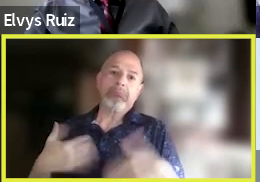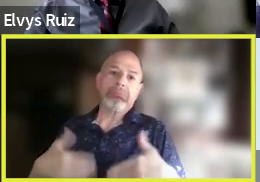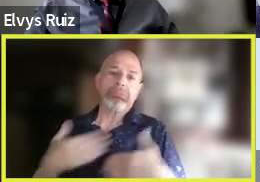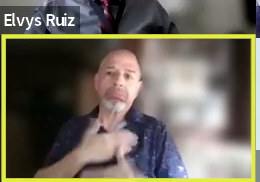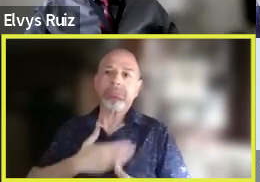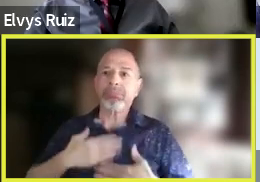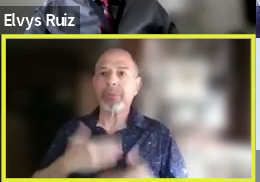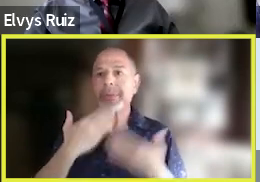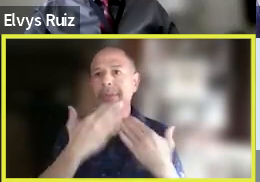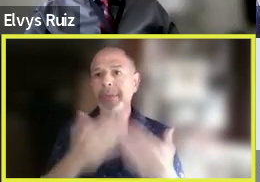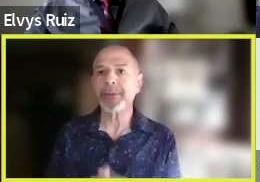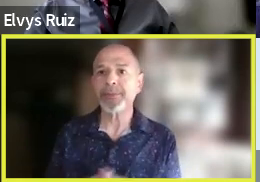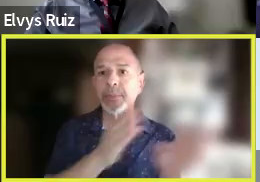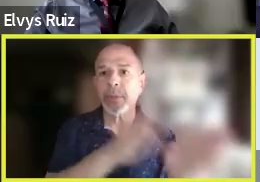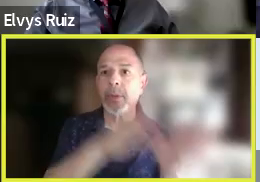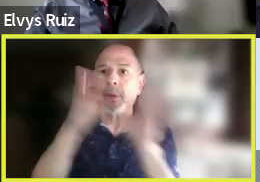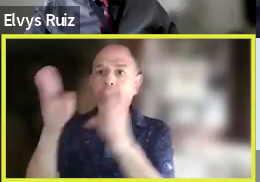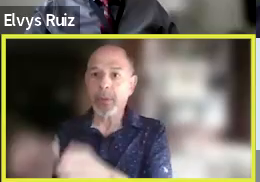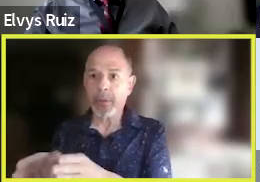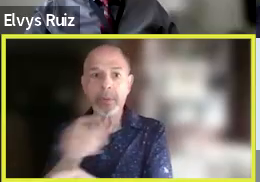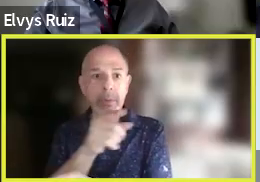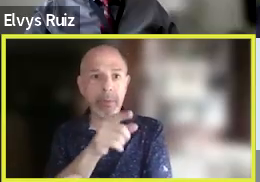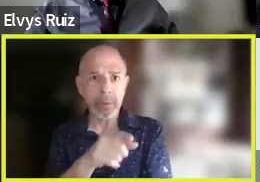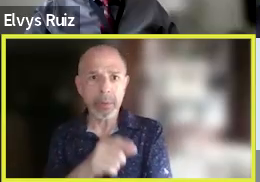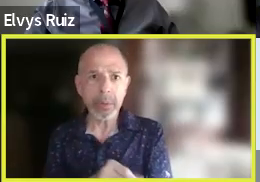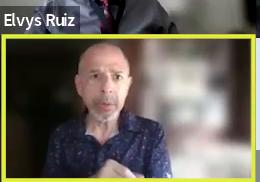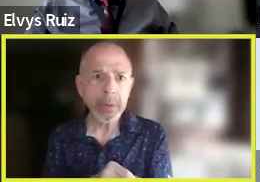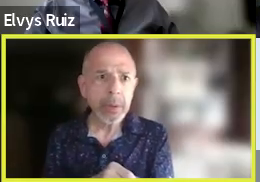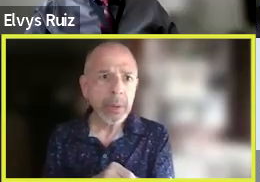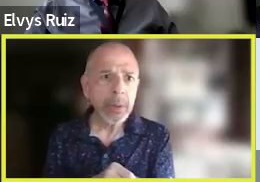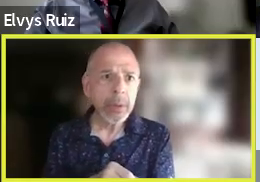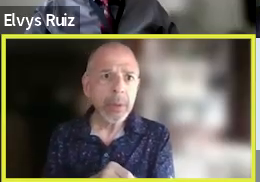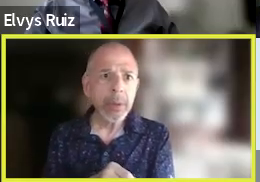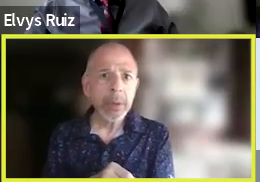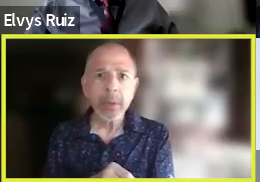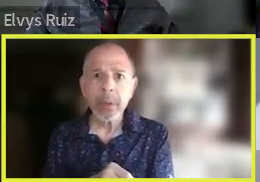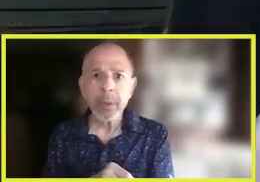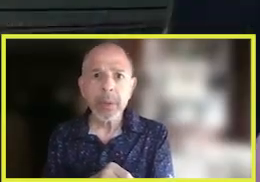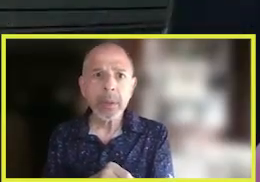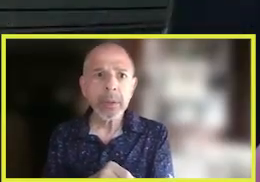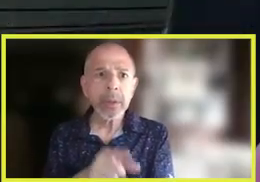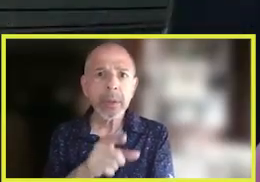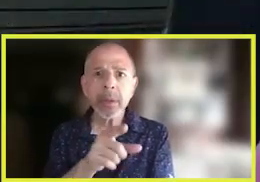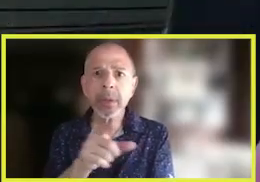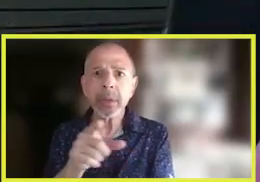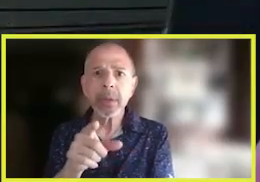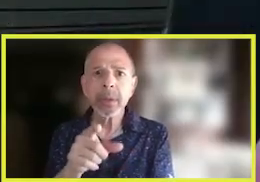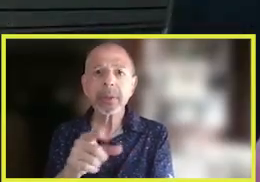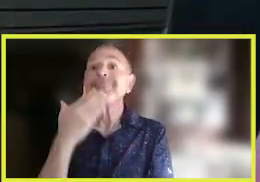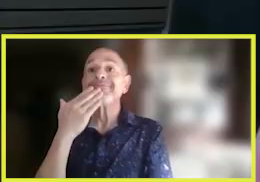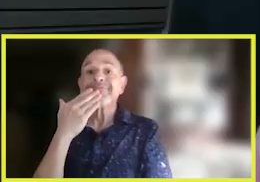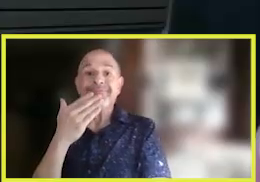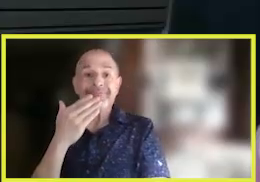Well, can I say something? You can. Would that be all right? Yeah, that's so nice, Heather. Thank you so much.